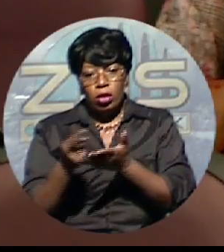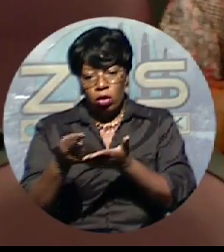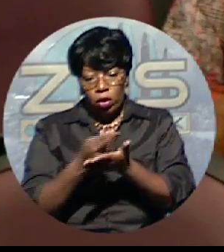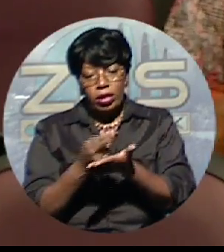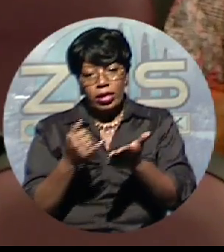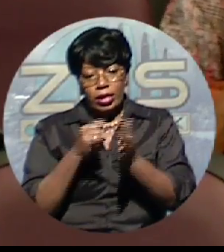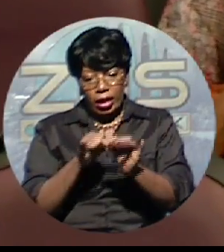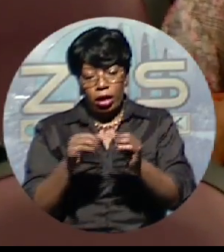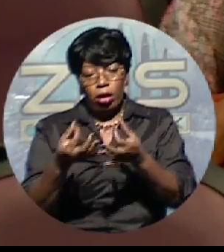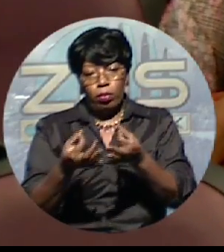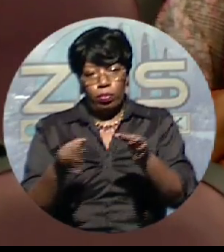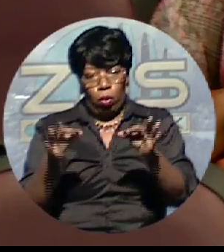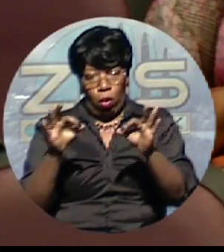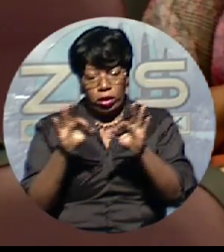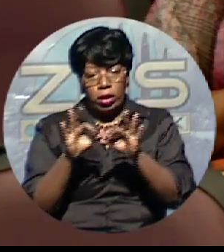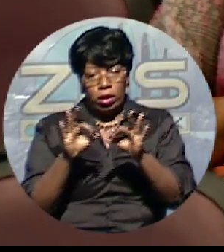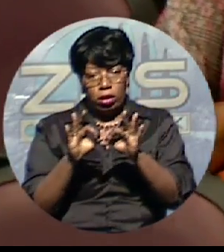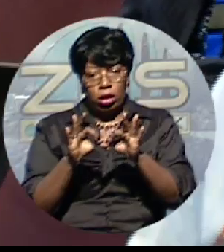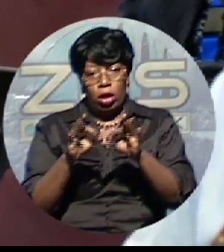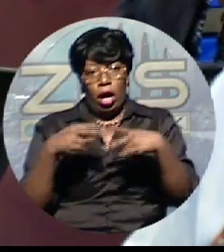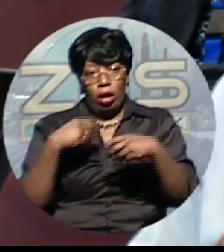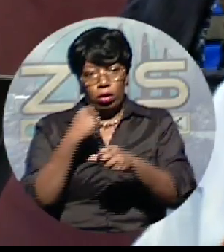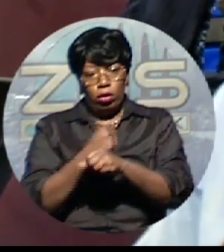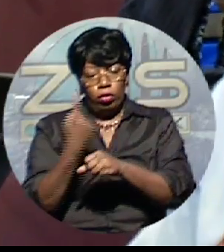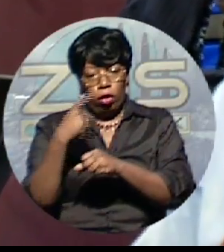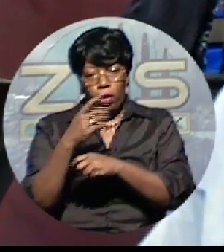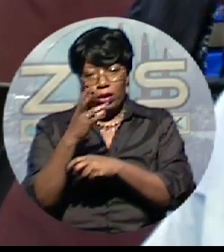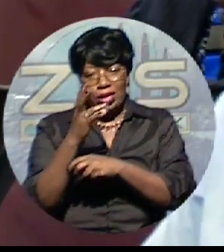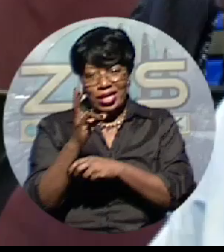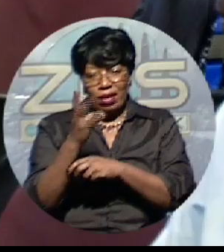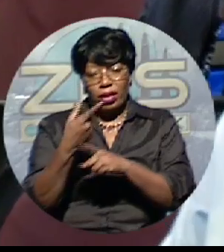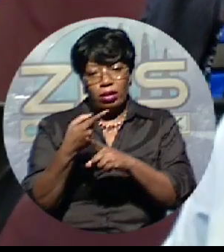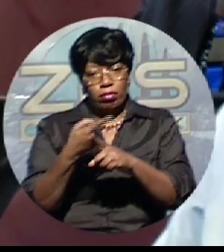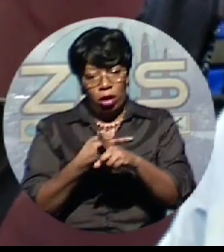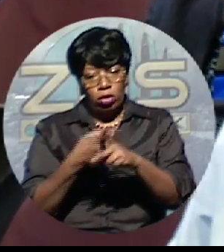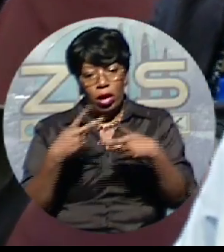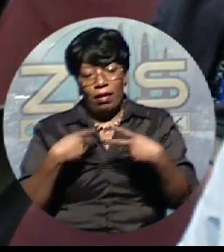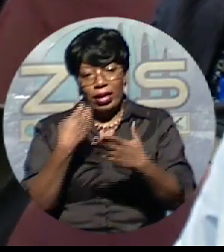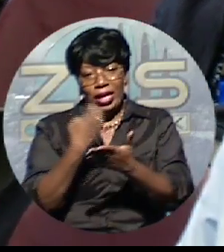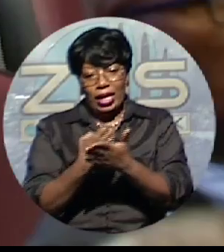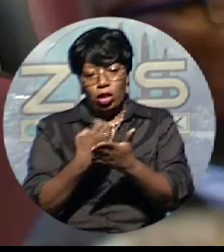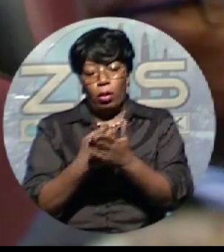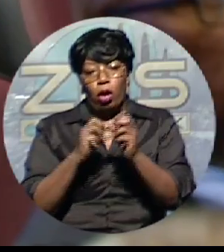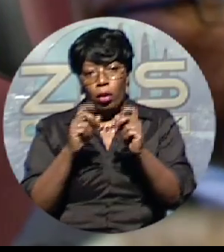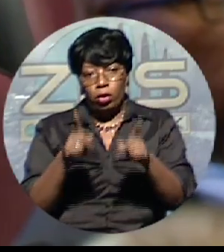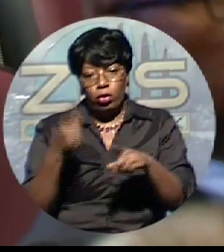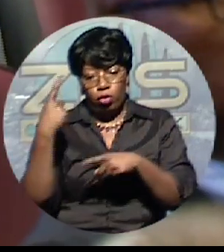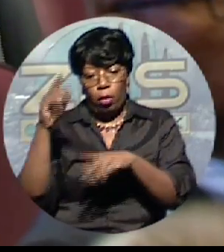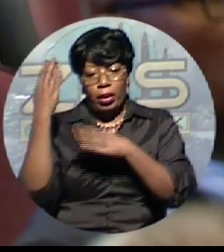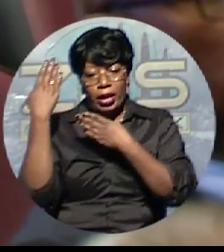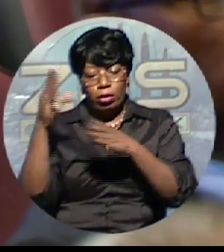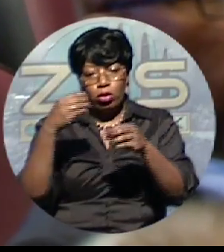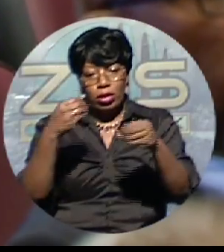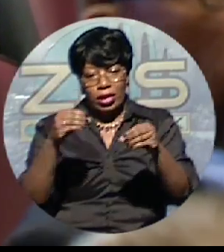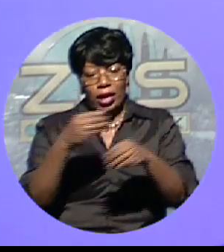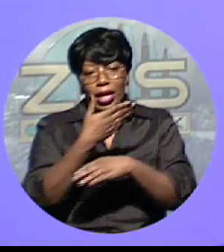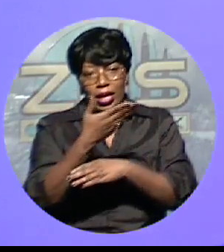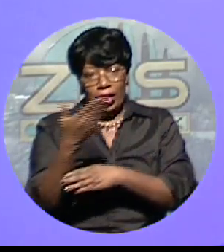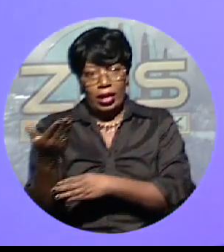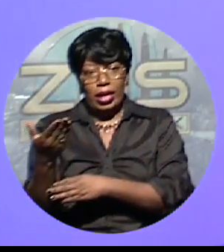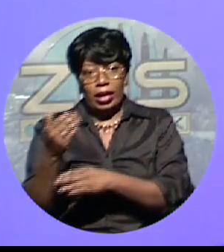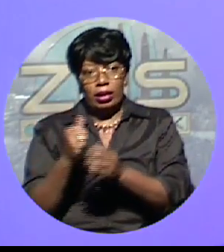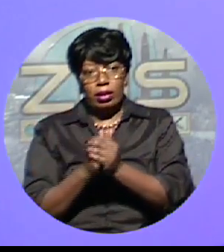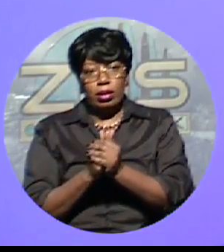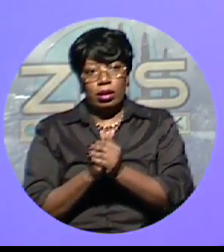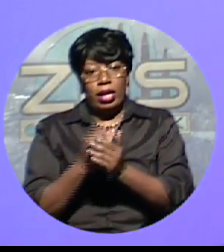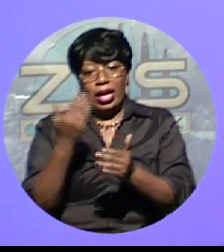key component. The pavilion, which will be operational for about 7 months, will provide economic opportunities for Bahamians to sell their goods.